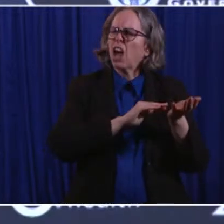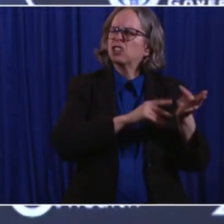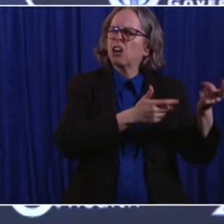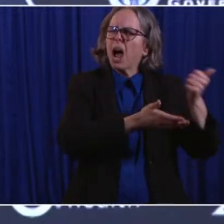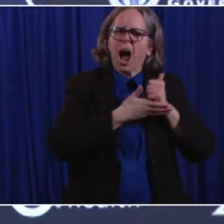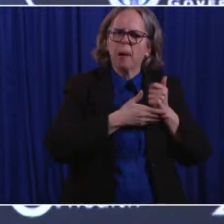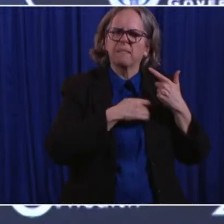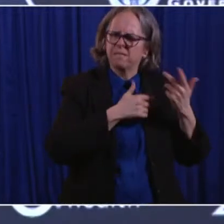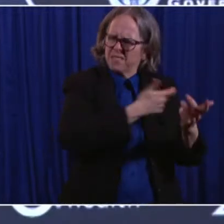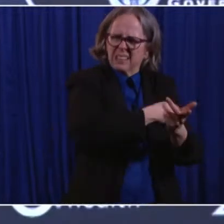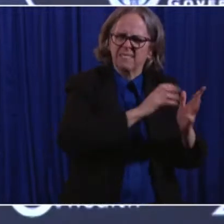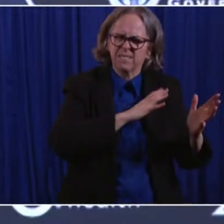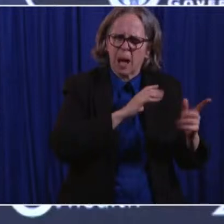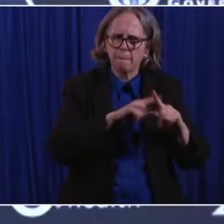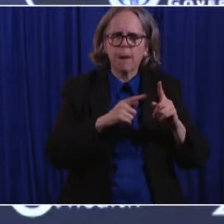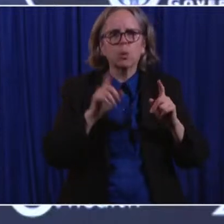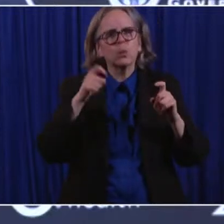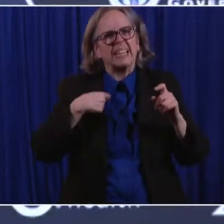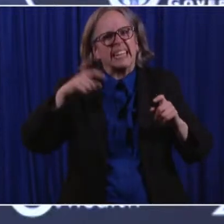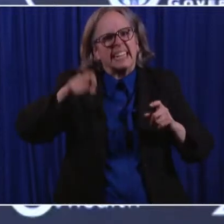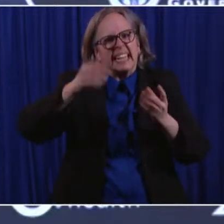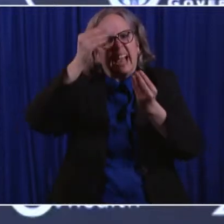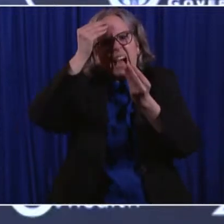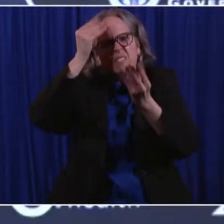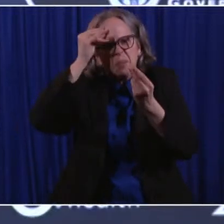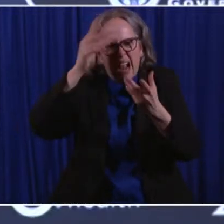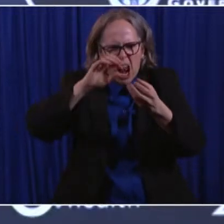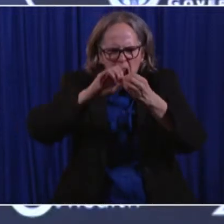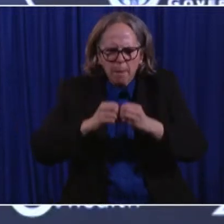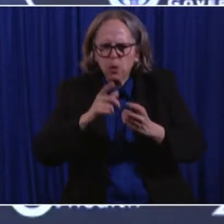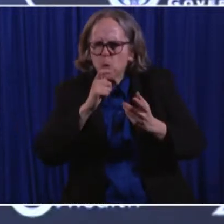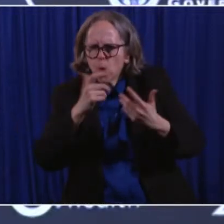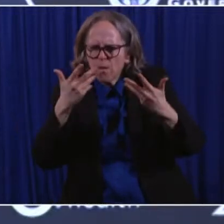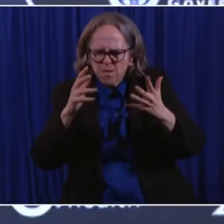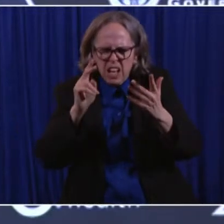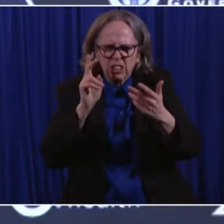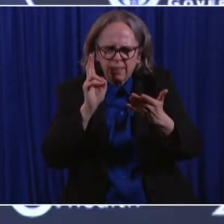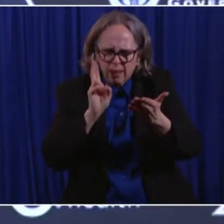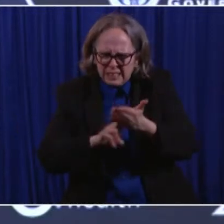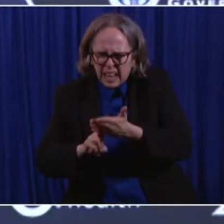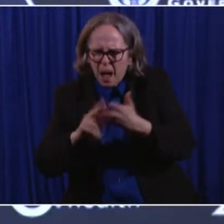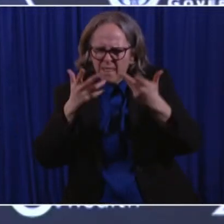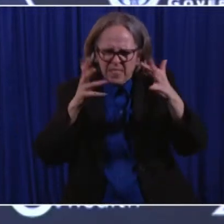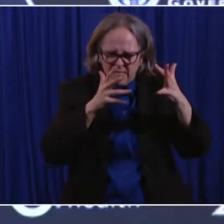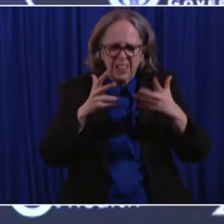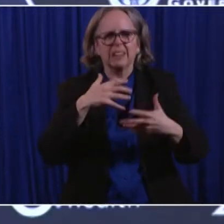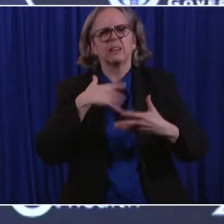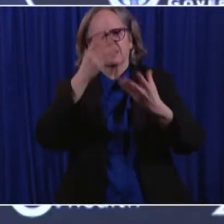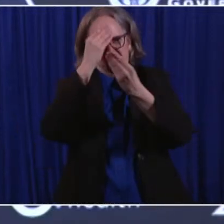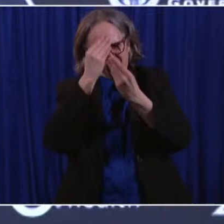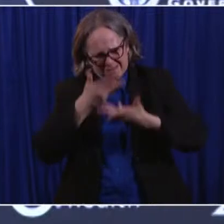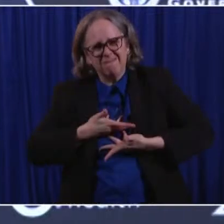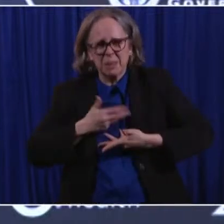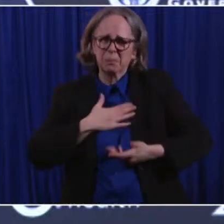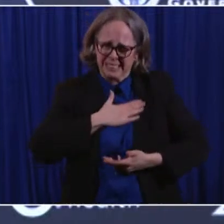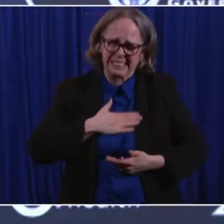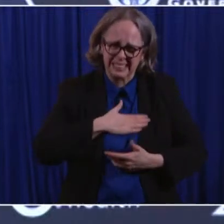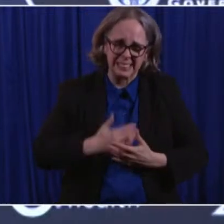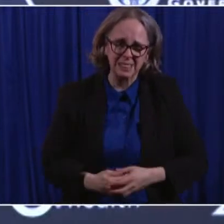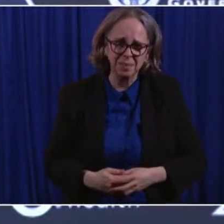about another opportunity, and that is we have learned as we've gone through this pandemic the importance of clean